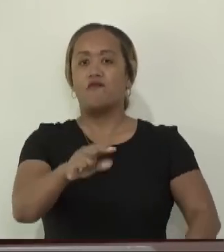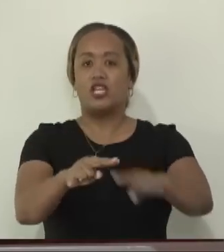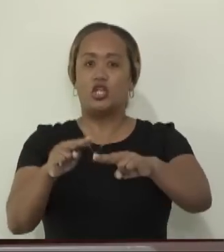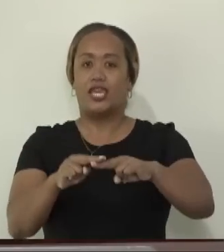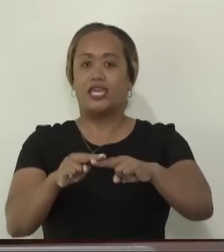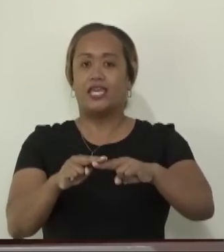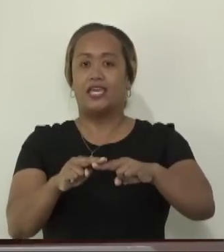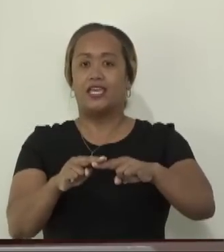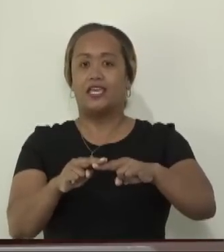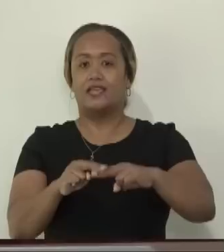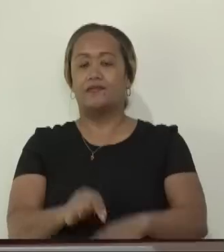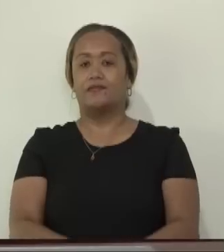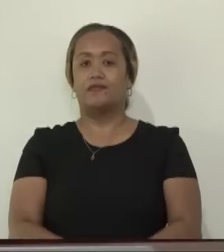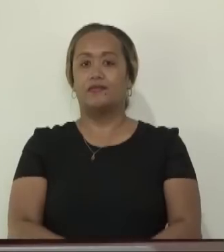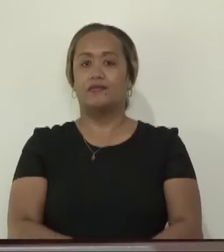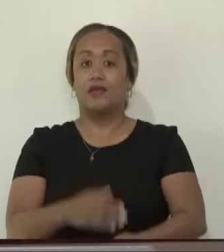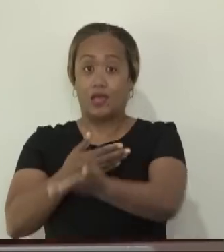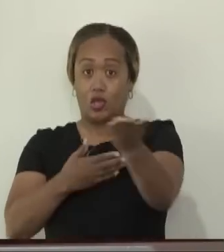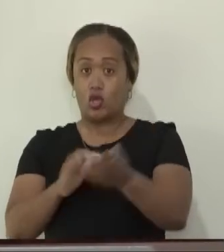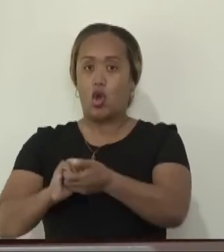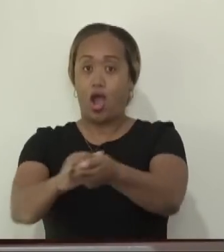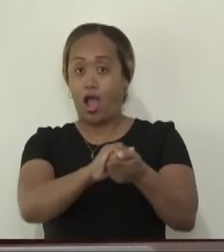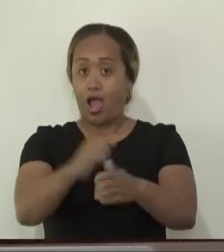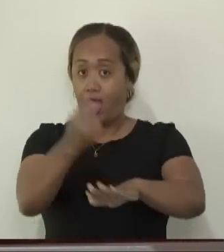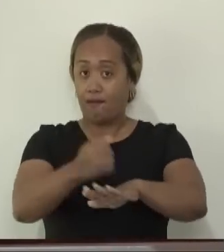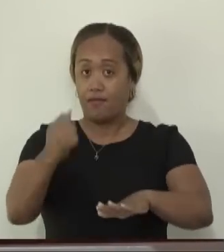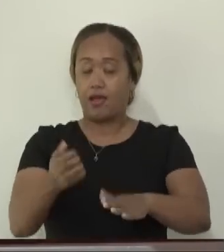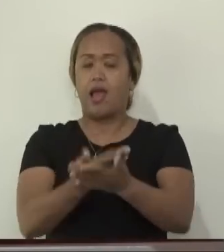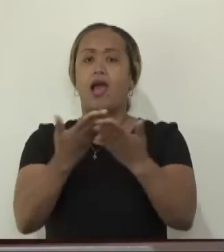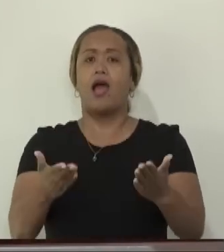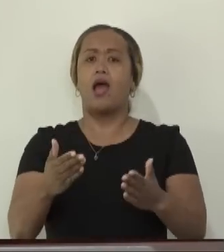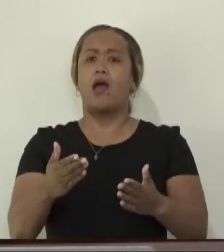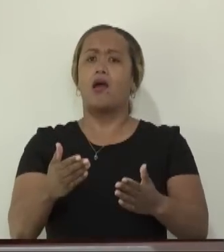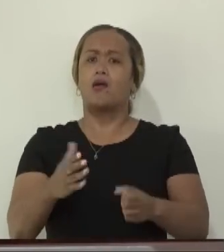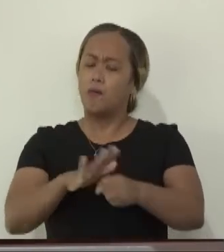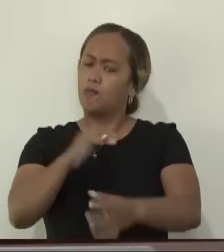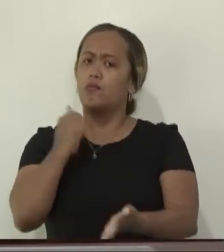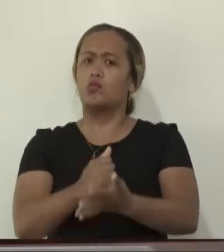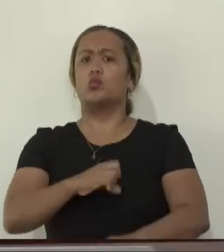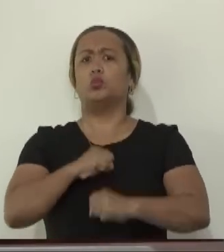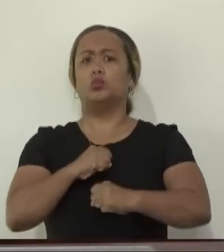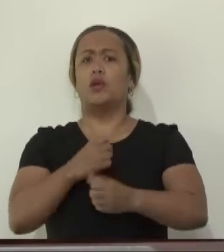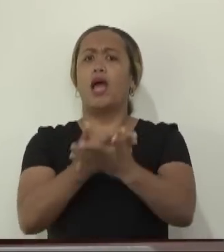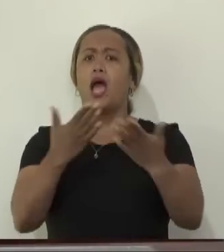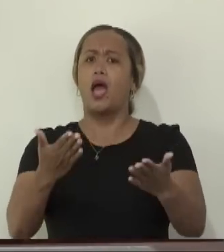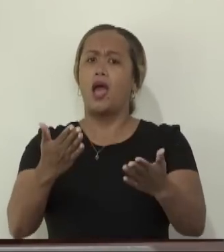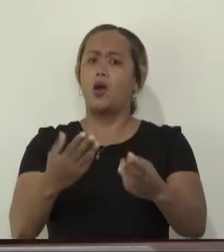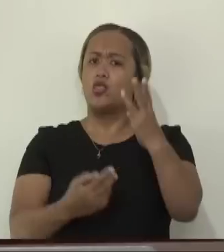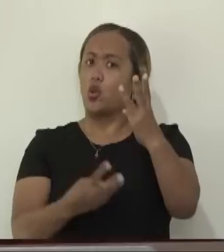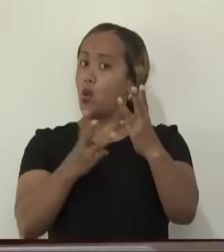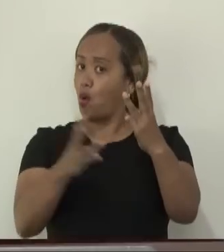Fiji. Your coalition government is determined to be defined by 3